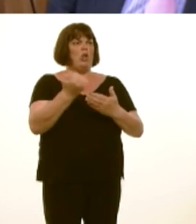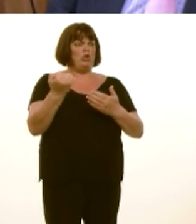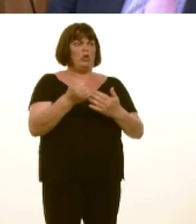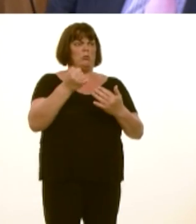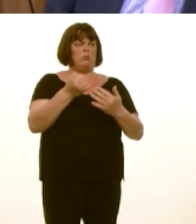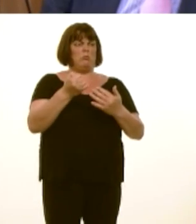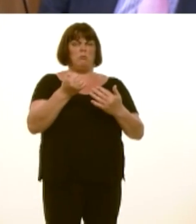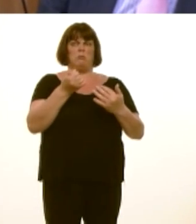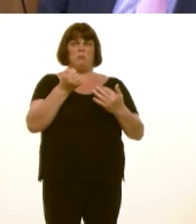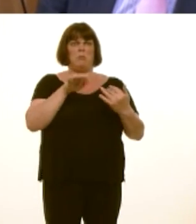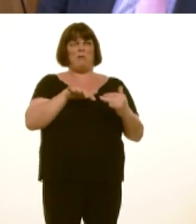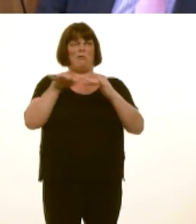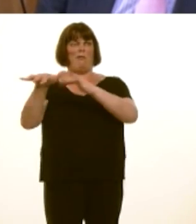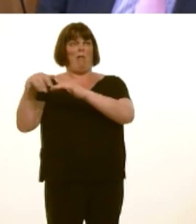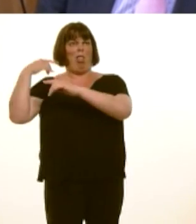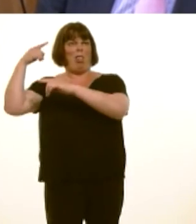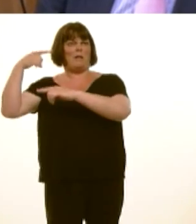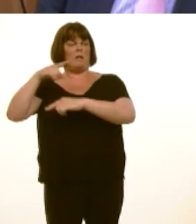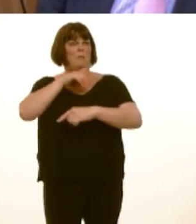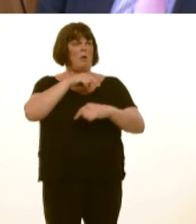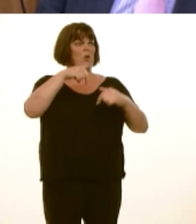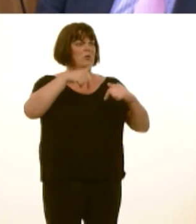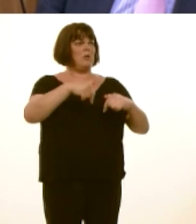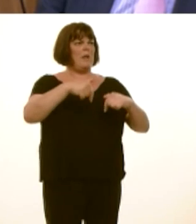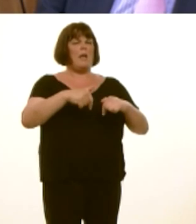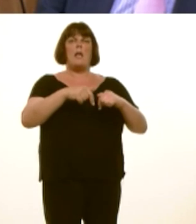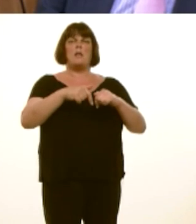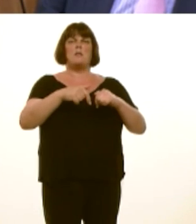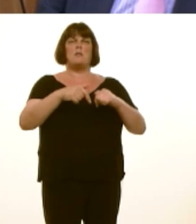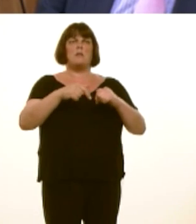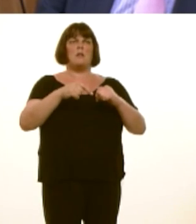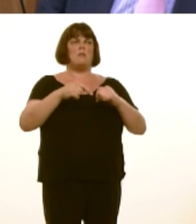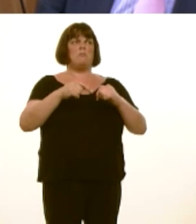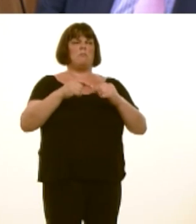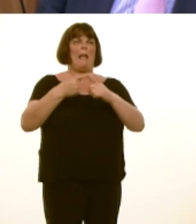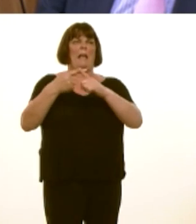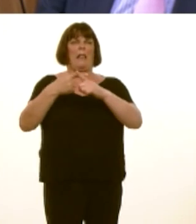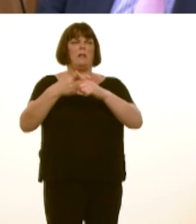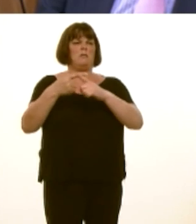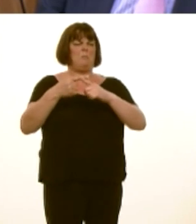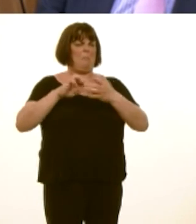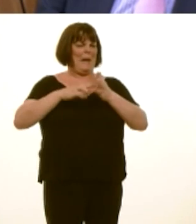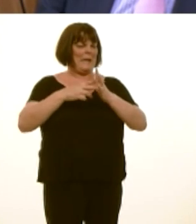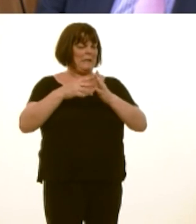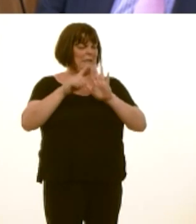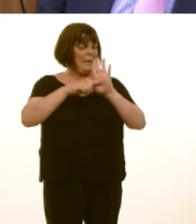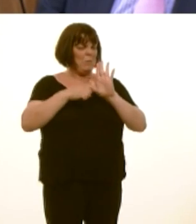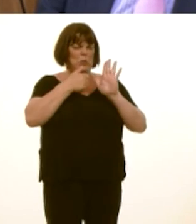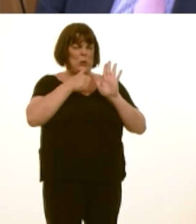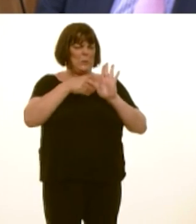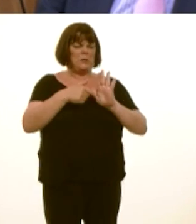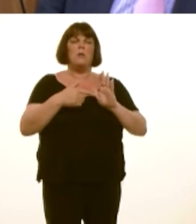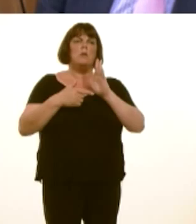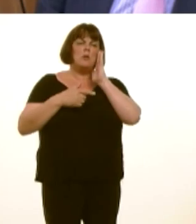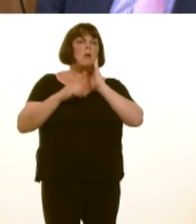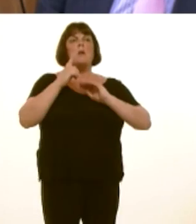Planning Statement, the English National Planning Statement that was being used to deal with this. Well, I have absolutely no idea what forms of